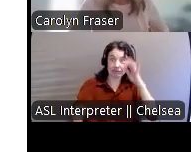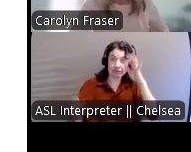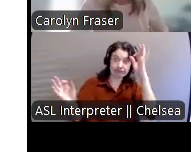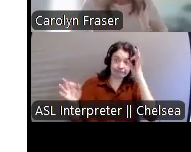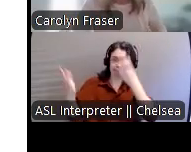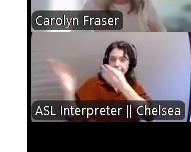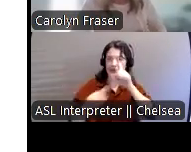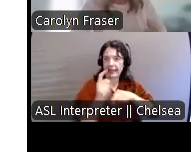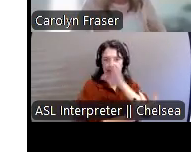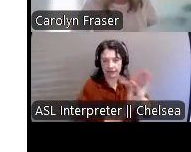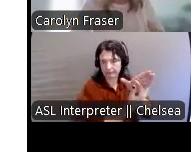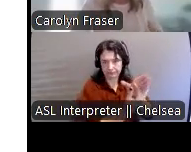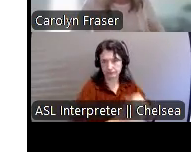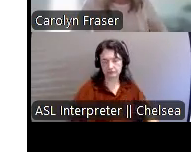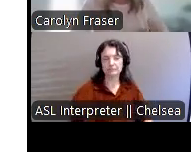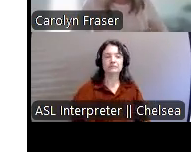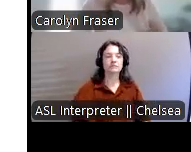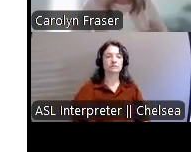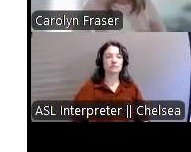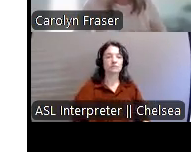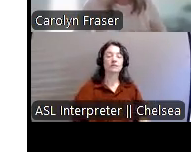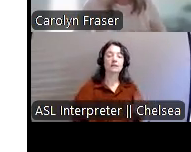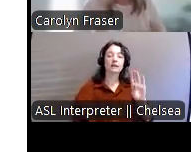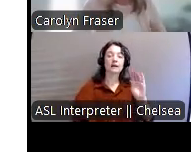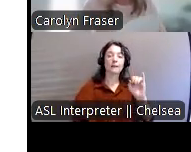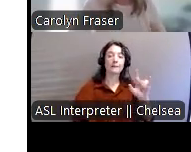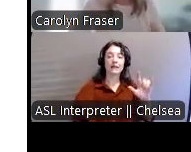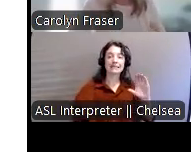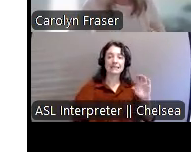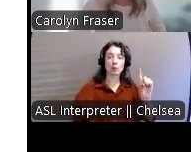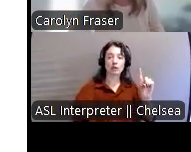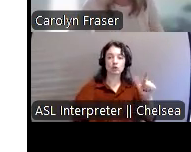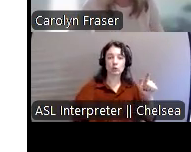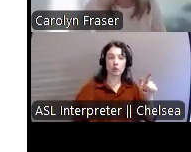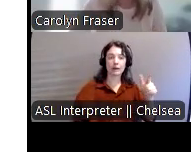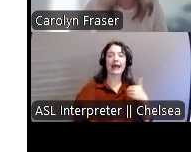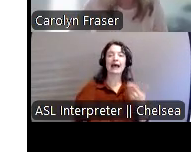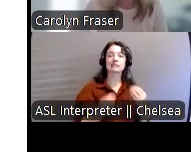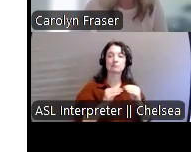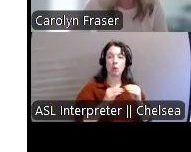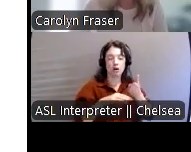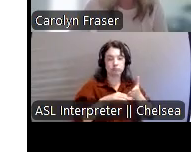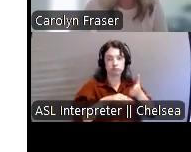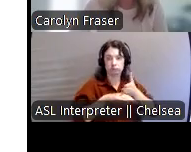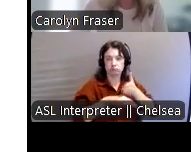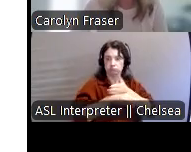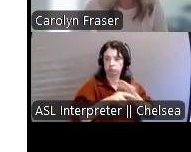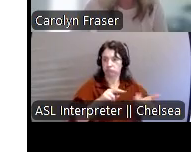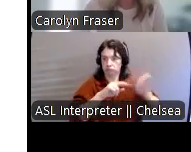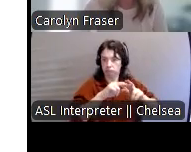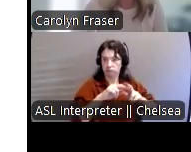Bill C-21 also has other enhancements. And one of the enhancements as of April 4th of 2025,